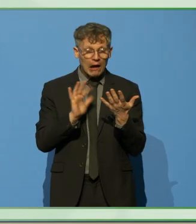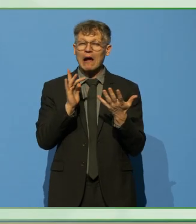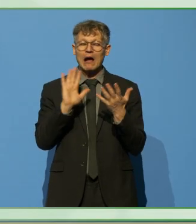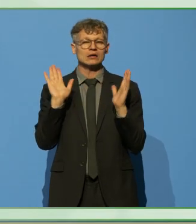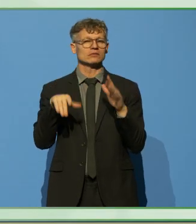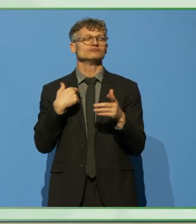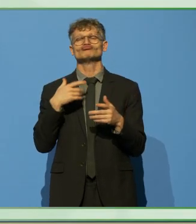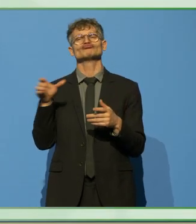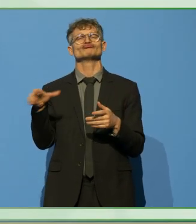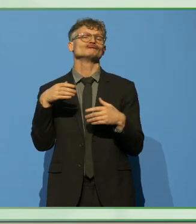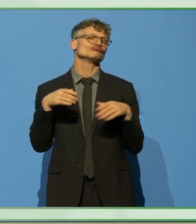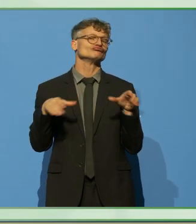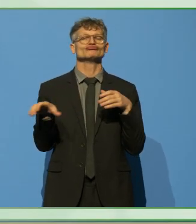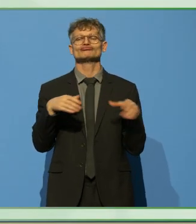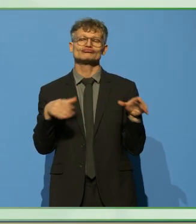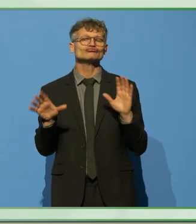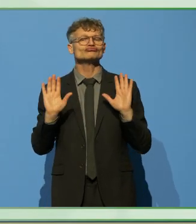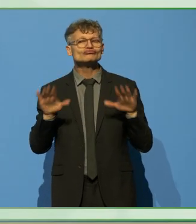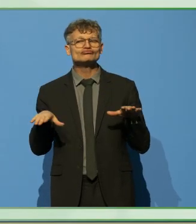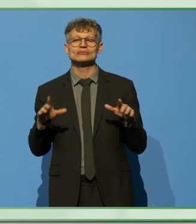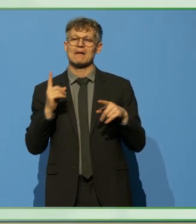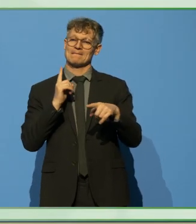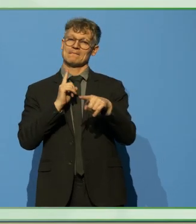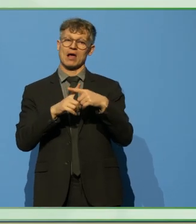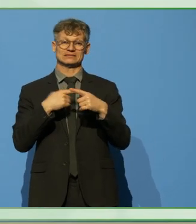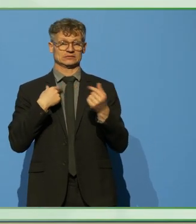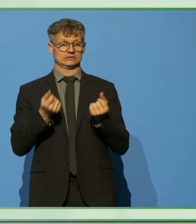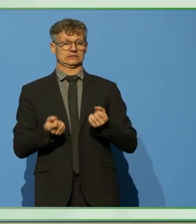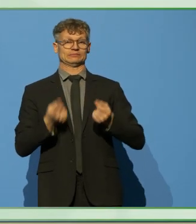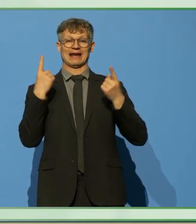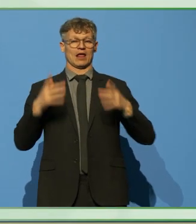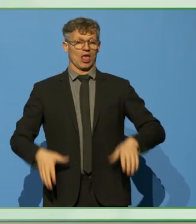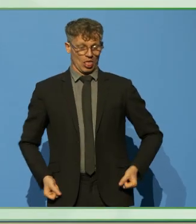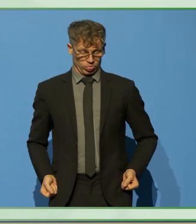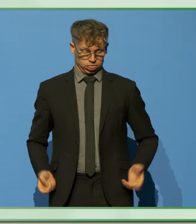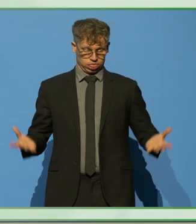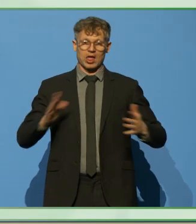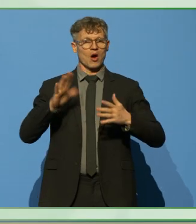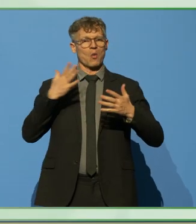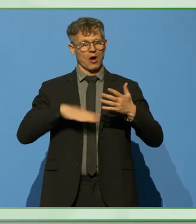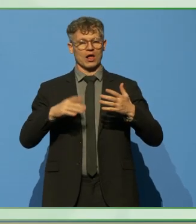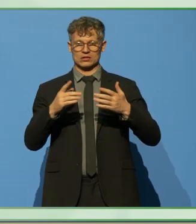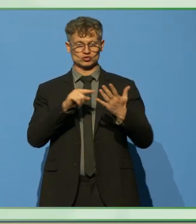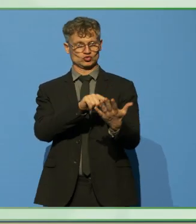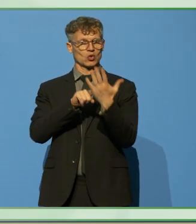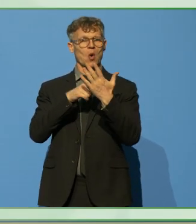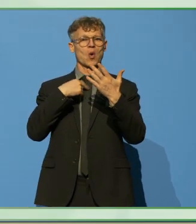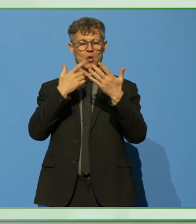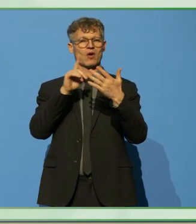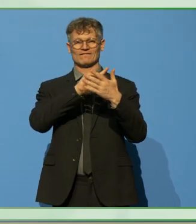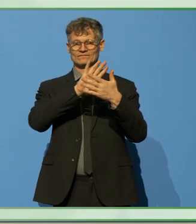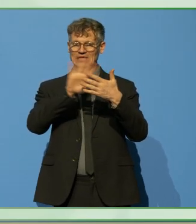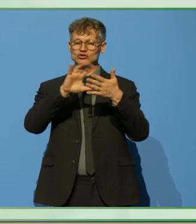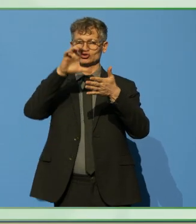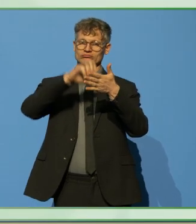monitoring, sorry. And of course, wide acceptance. And I think that is one thing that the Digital Euro brings already from the start, with